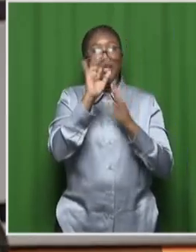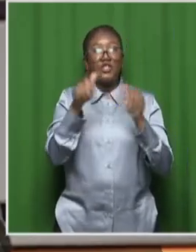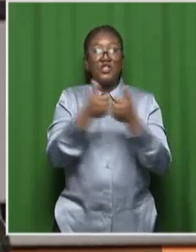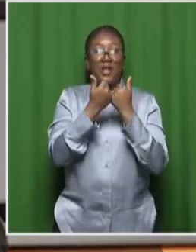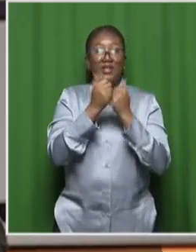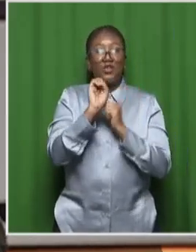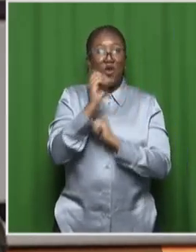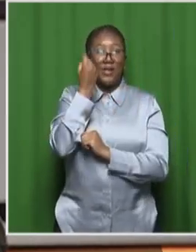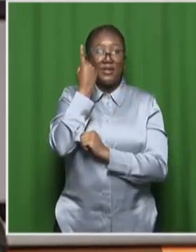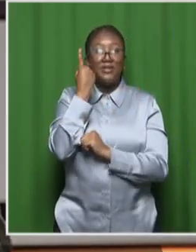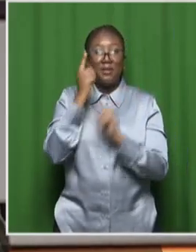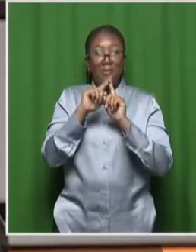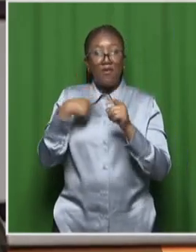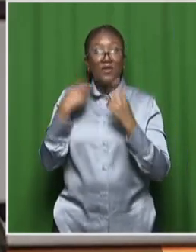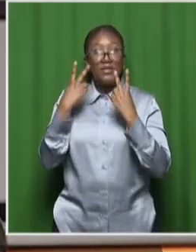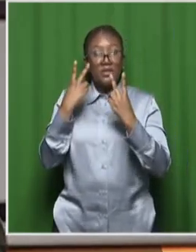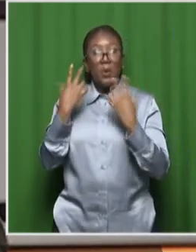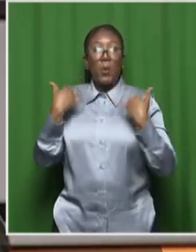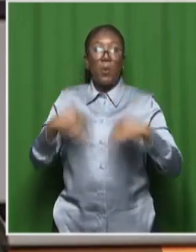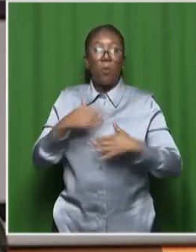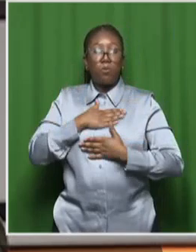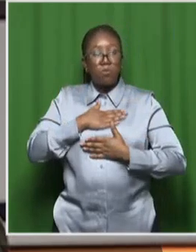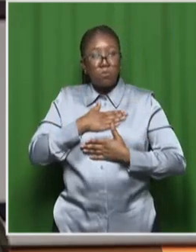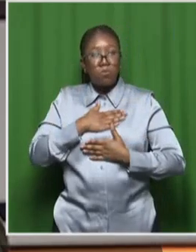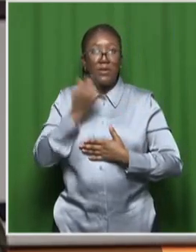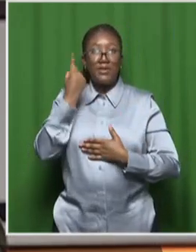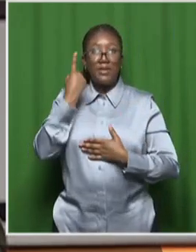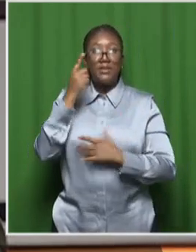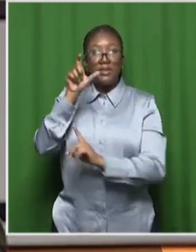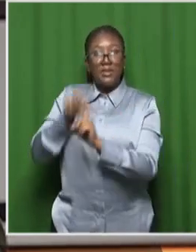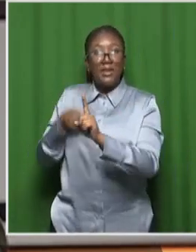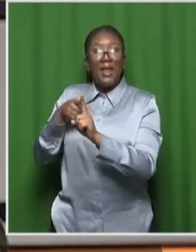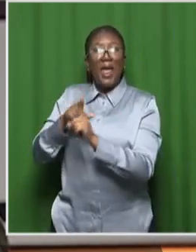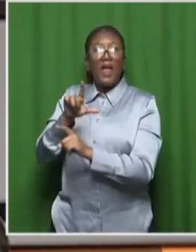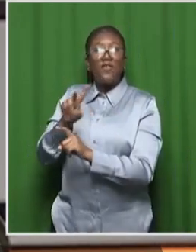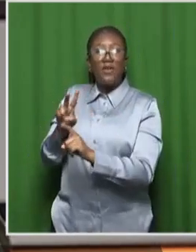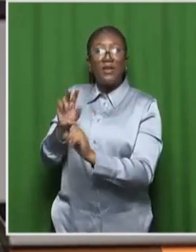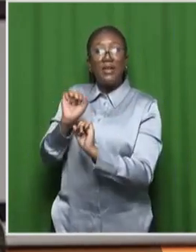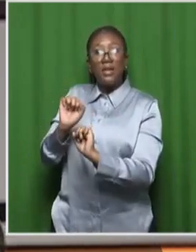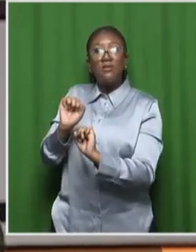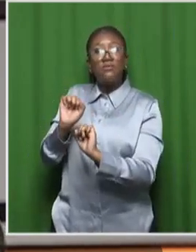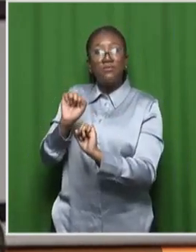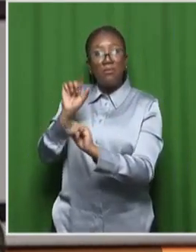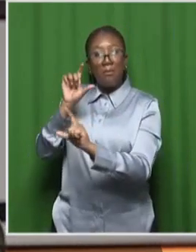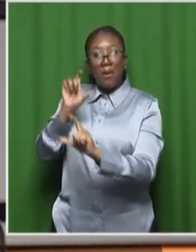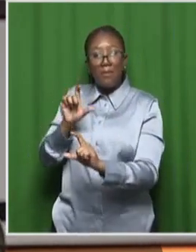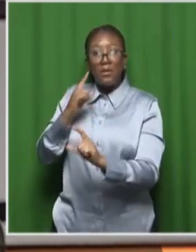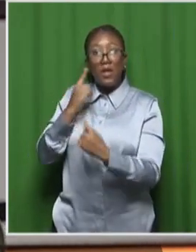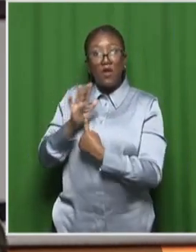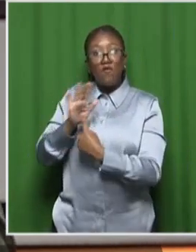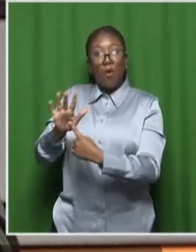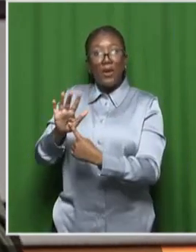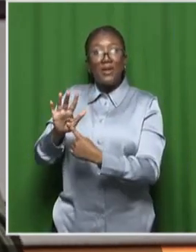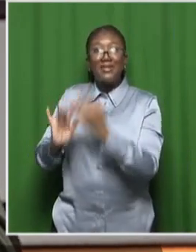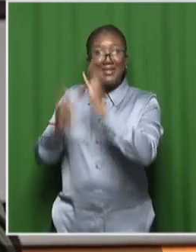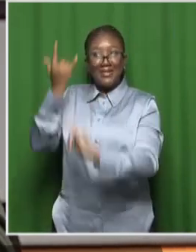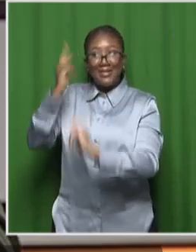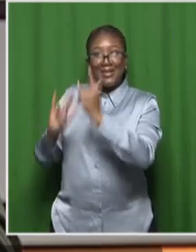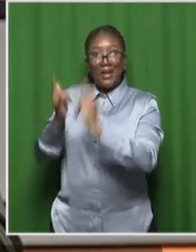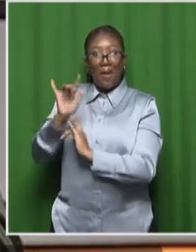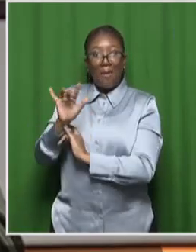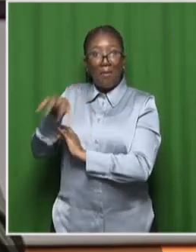was really heartwarming about Ilvy's collection is that she didn't just focus on the urban areas, you know, she went deeper